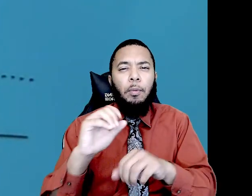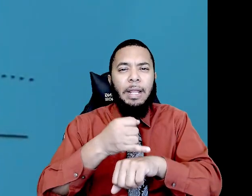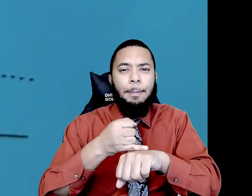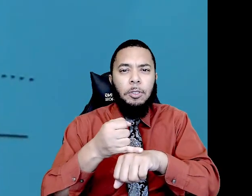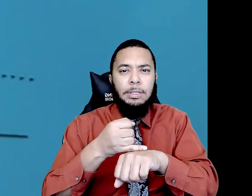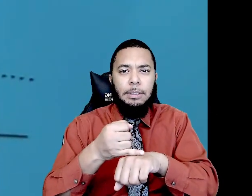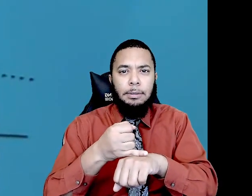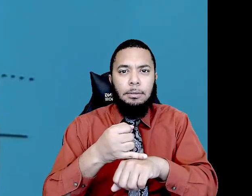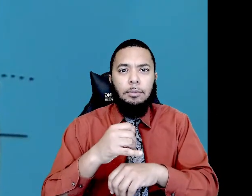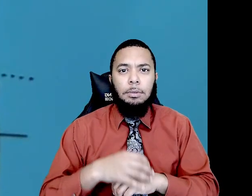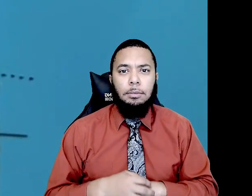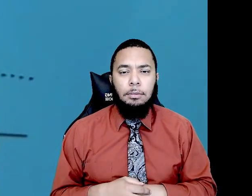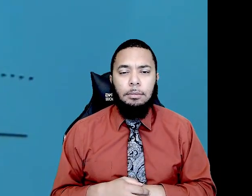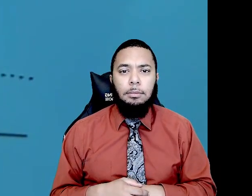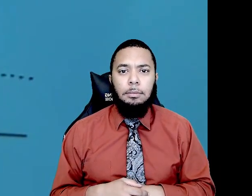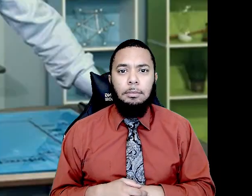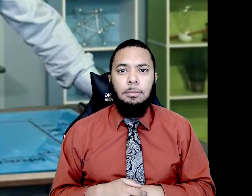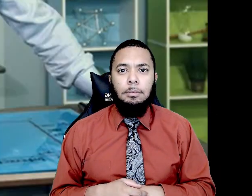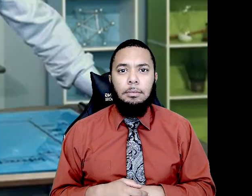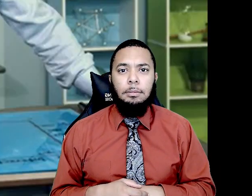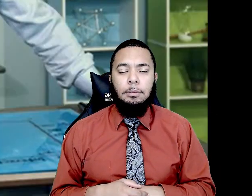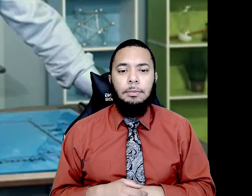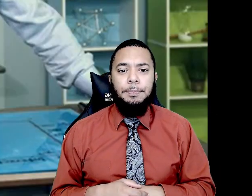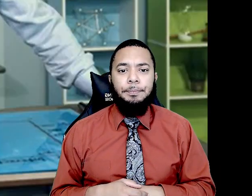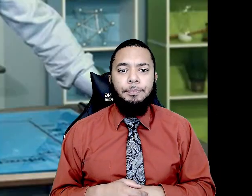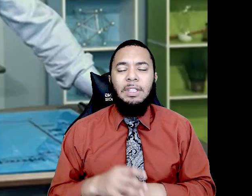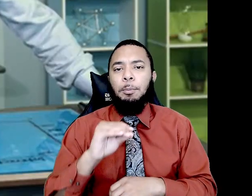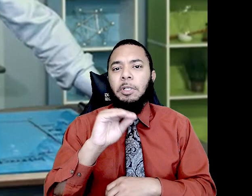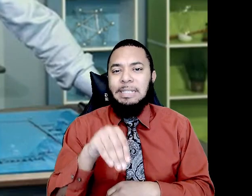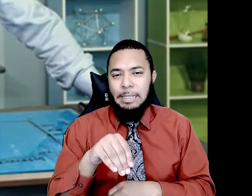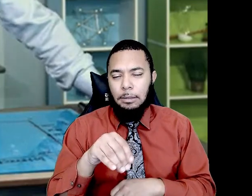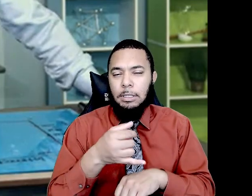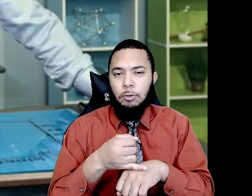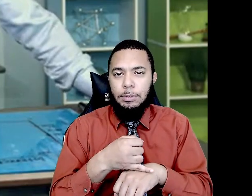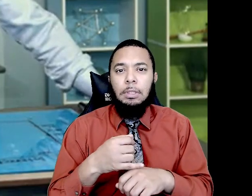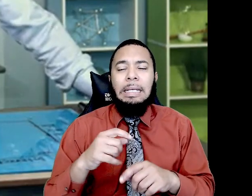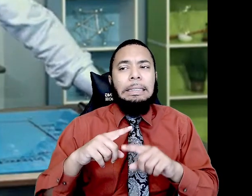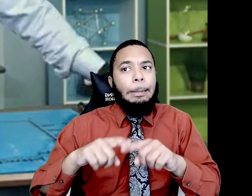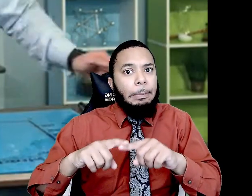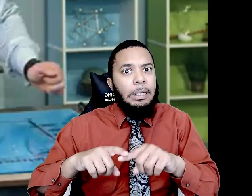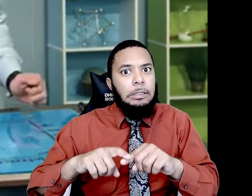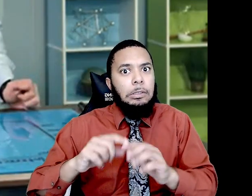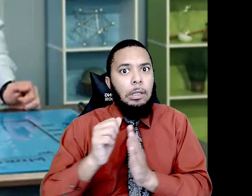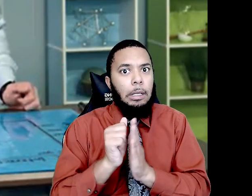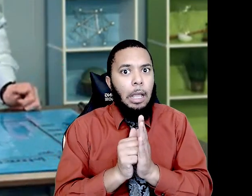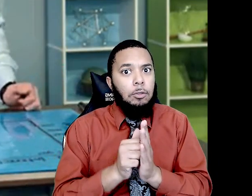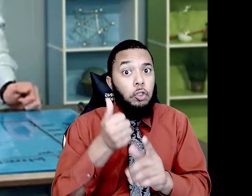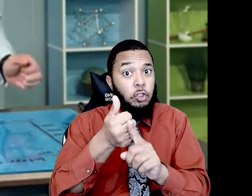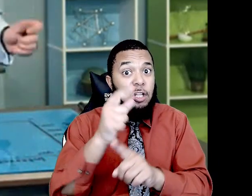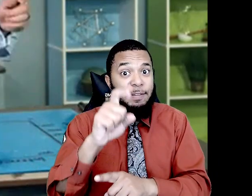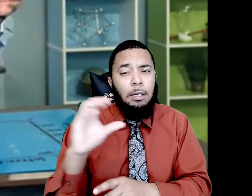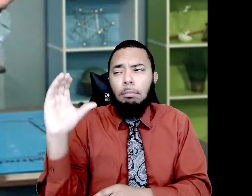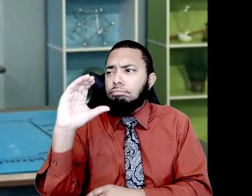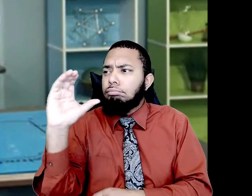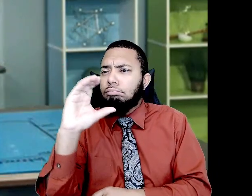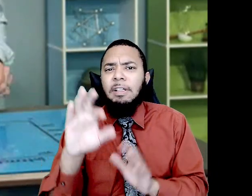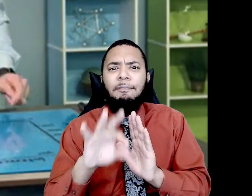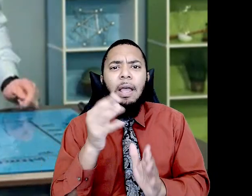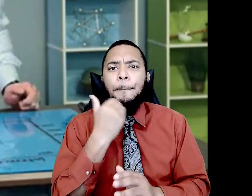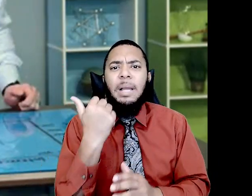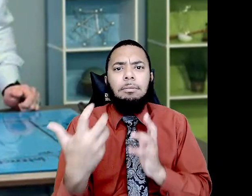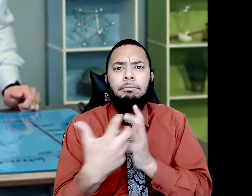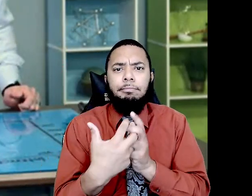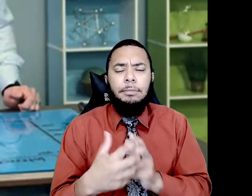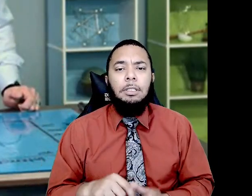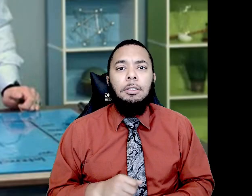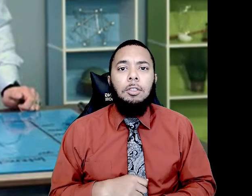and 3% interest. It kind of depends on the savings account. So you need to shop around. So you could type into